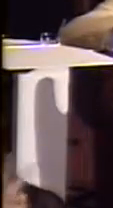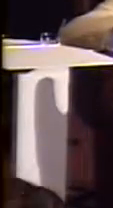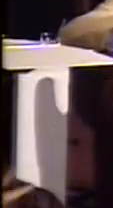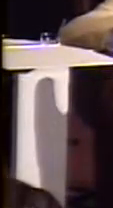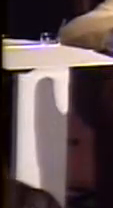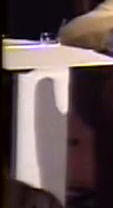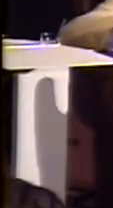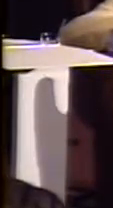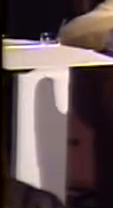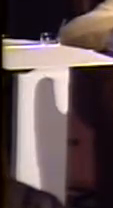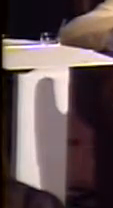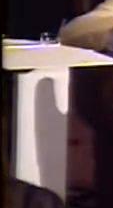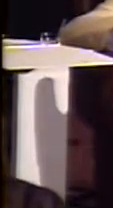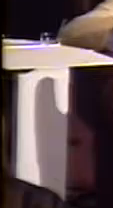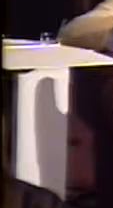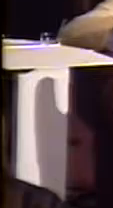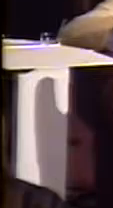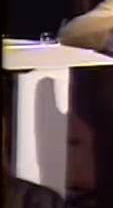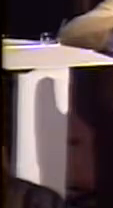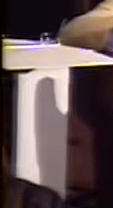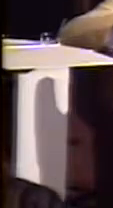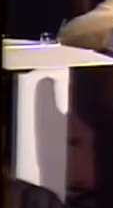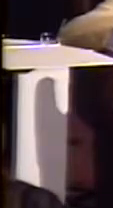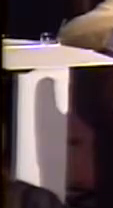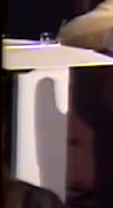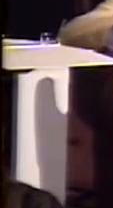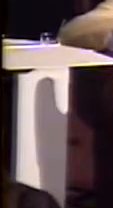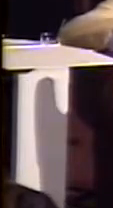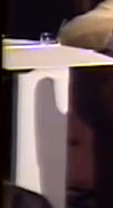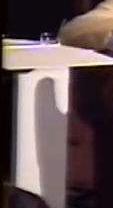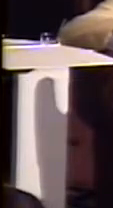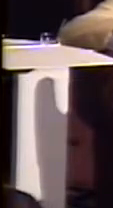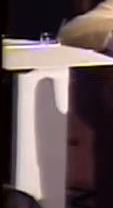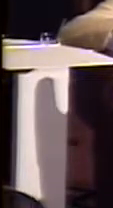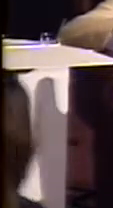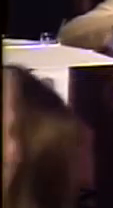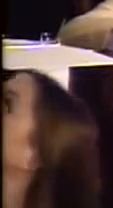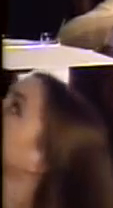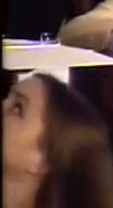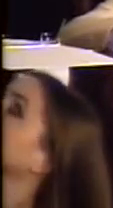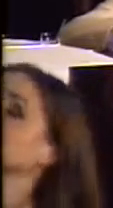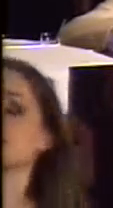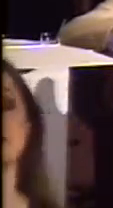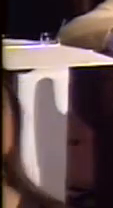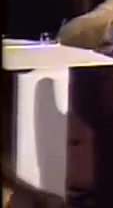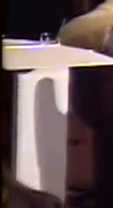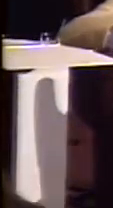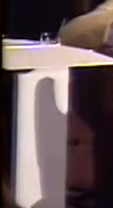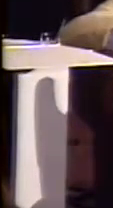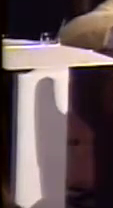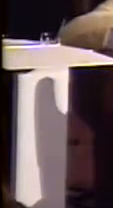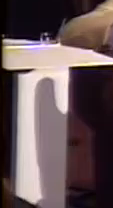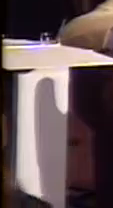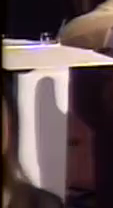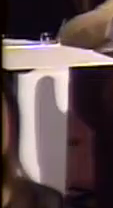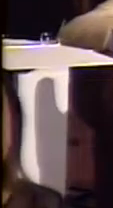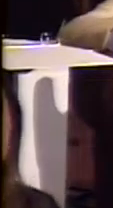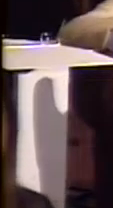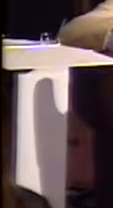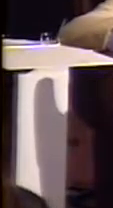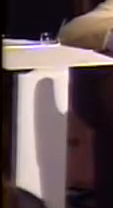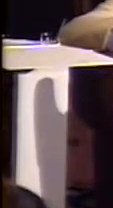on with Mary and Joseph. And but also there's something in these verses here that God wants us not